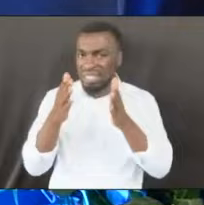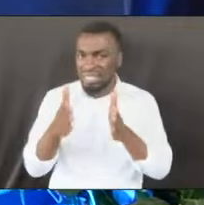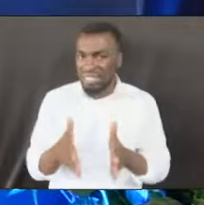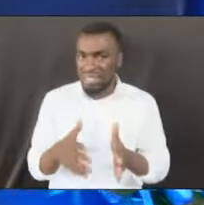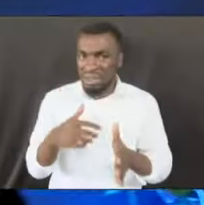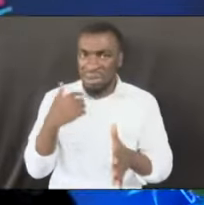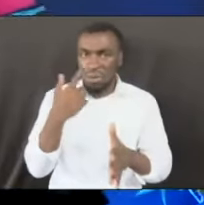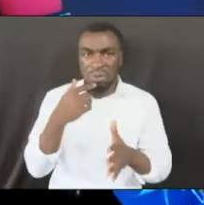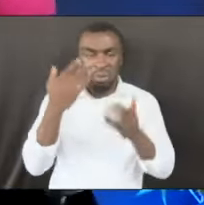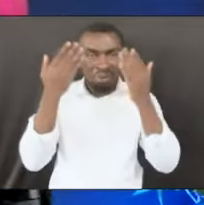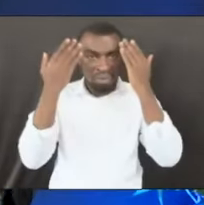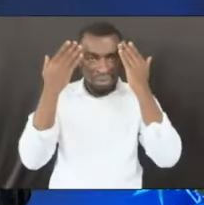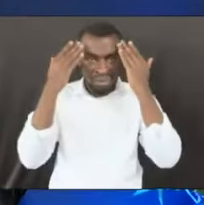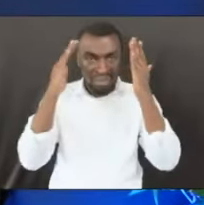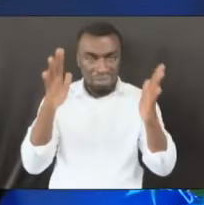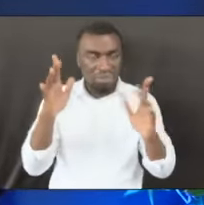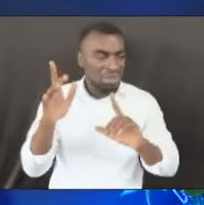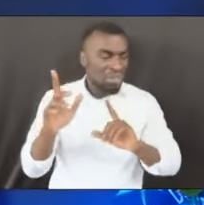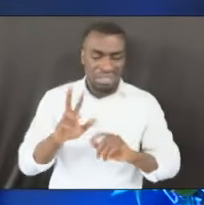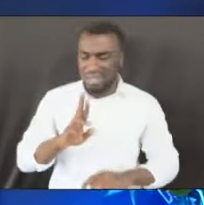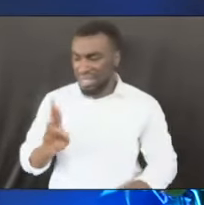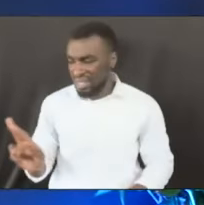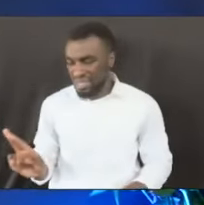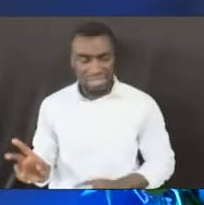People who don't know their right from their left.